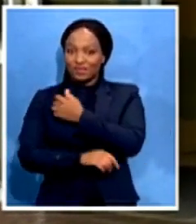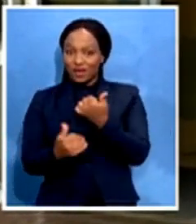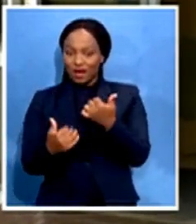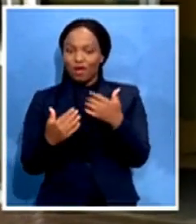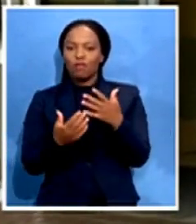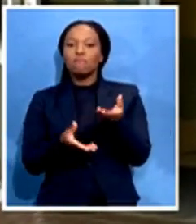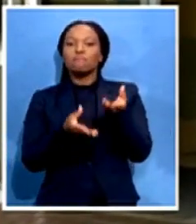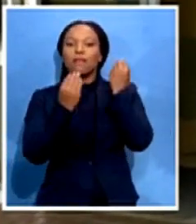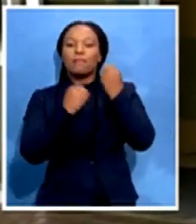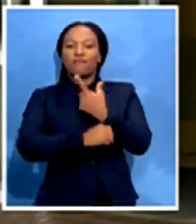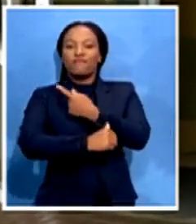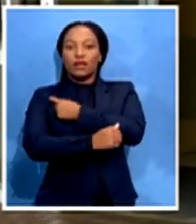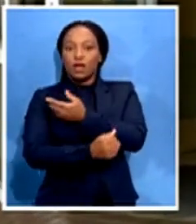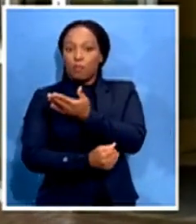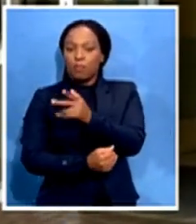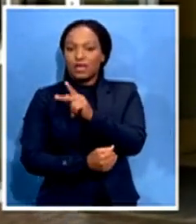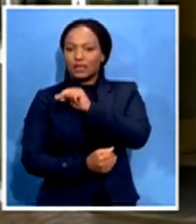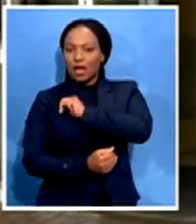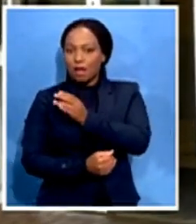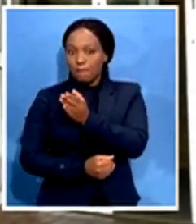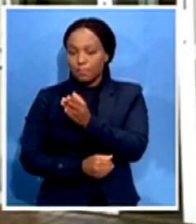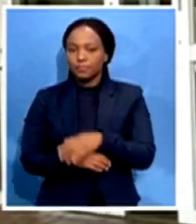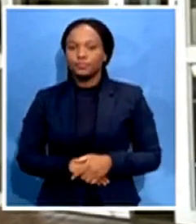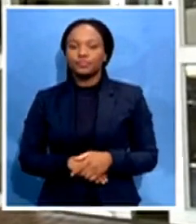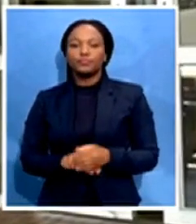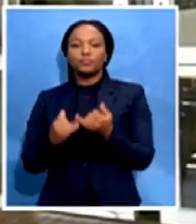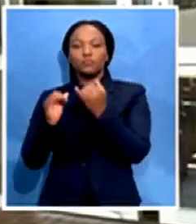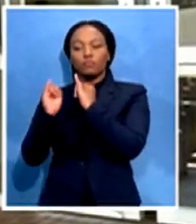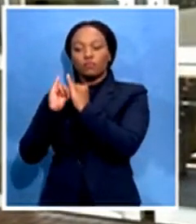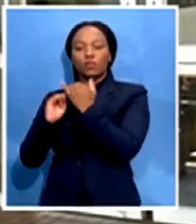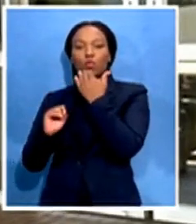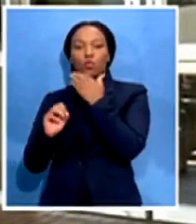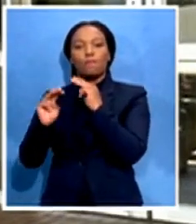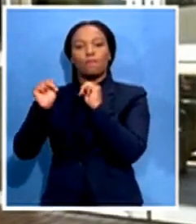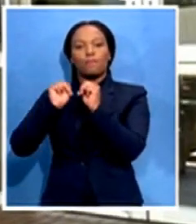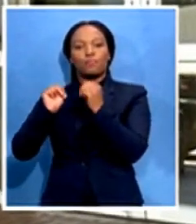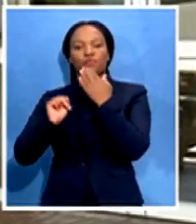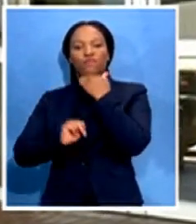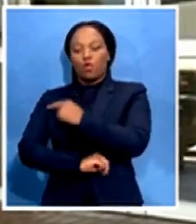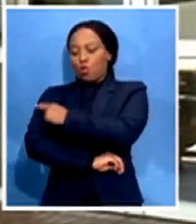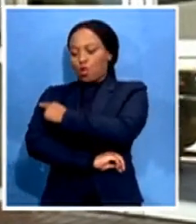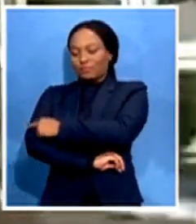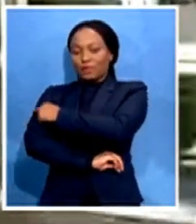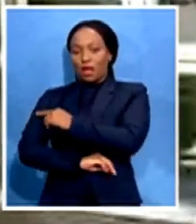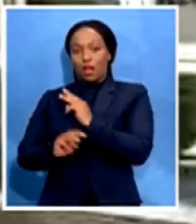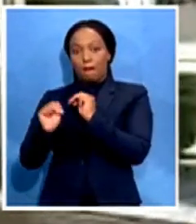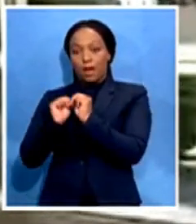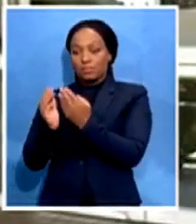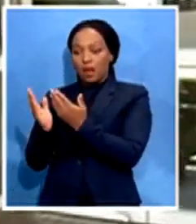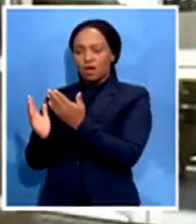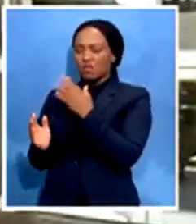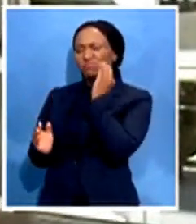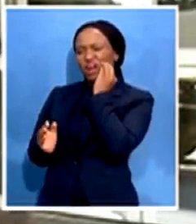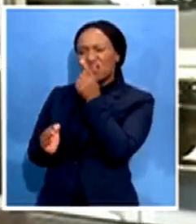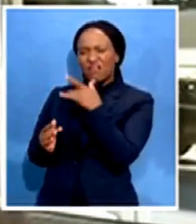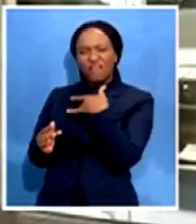behind the scenes, Blaine, and speak to, the management of the hospital and find out how they were feeling just a year ago on the 1st of March when we